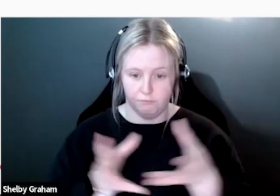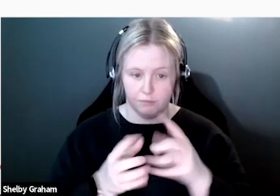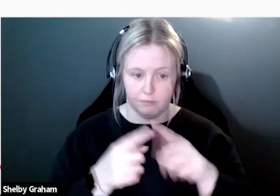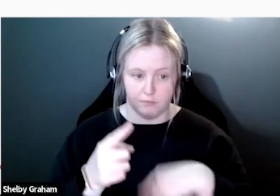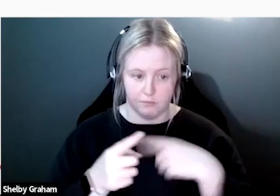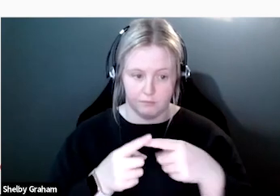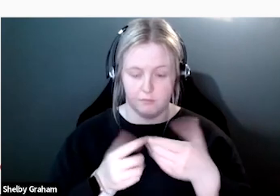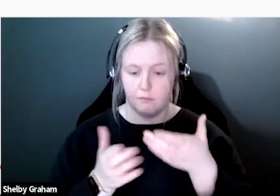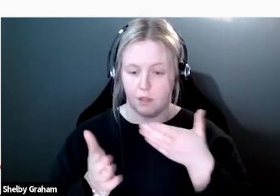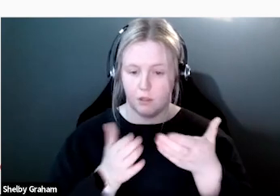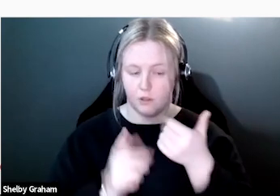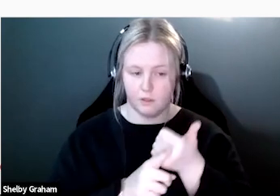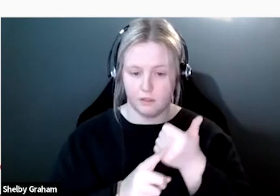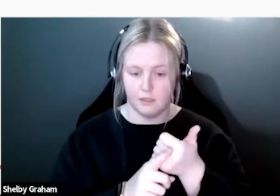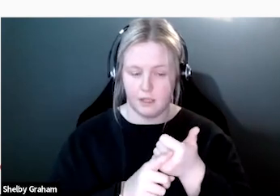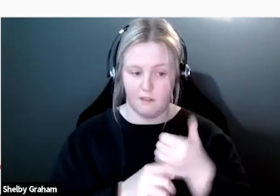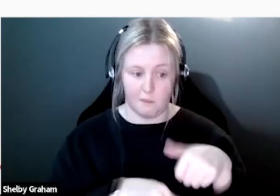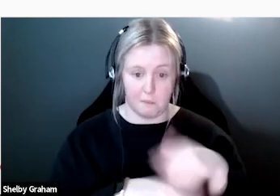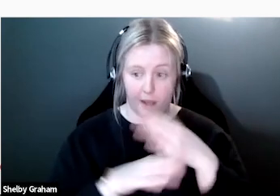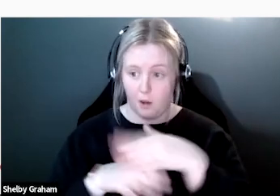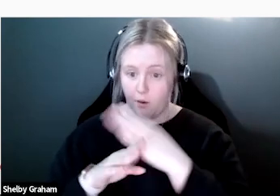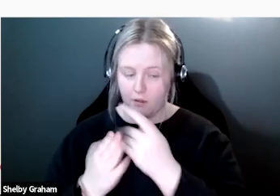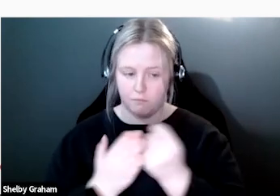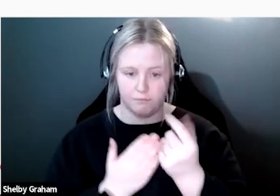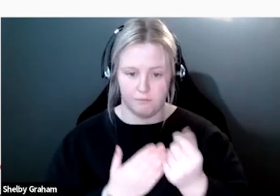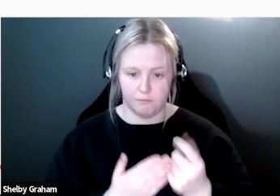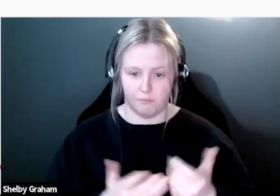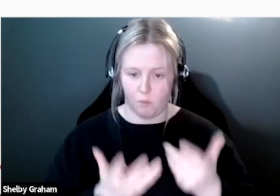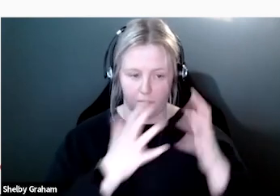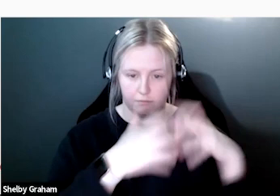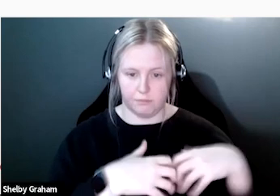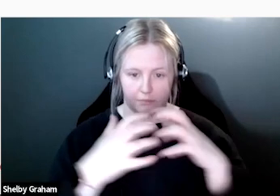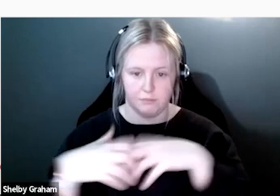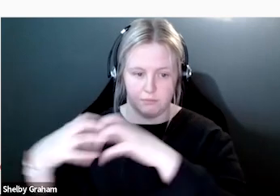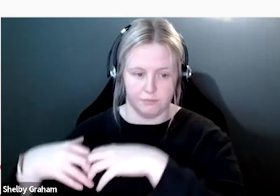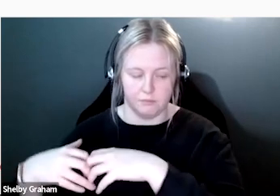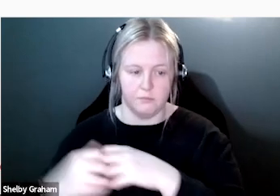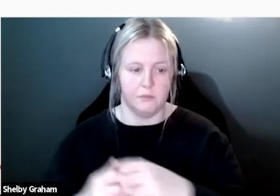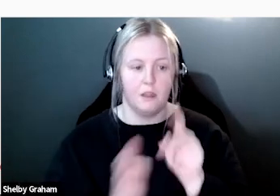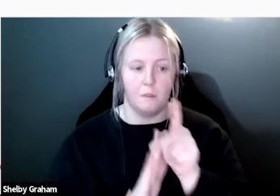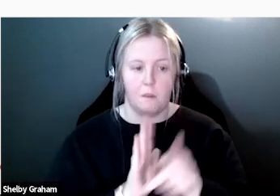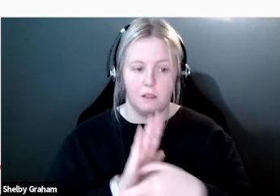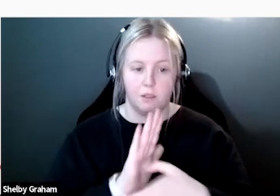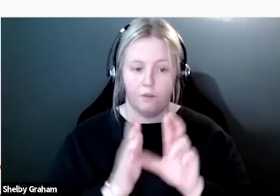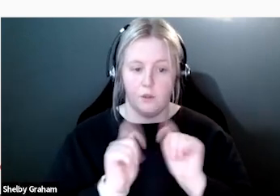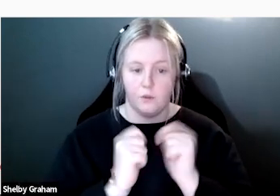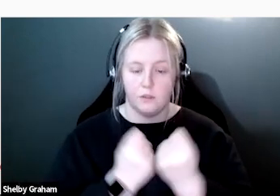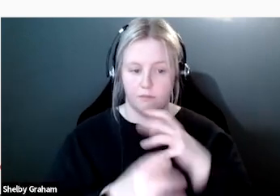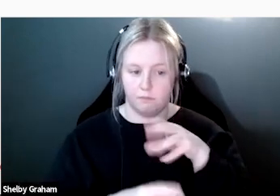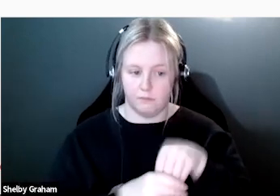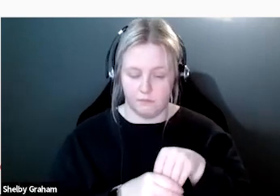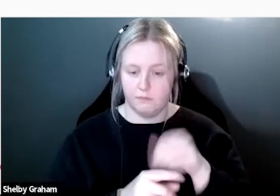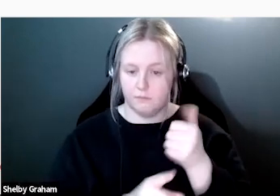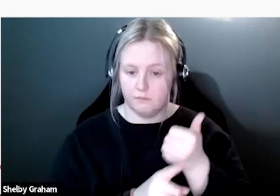works towards removing systemic barriers to autism and neurodiversity. Our policy review team consists of folks with lived experience